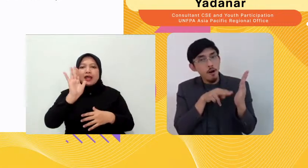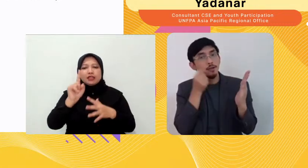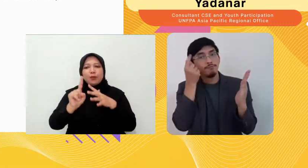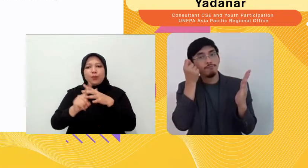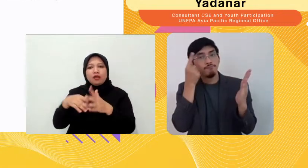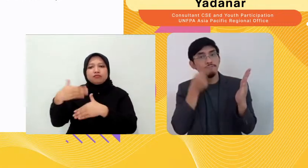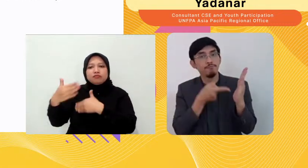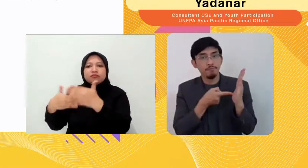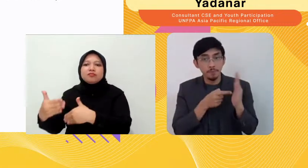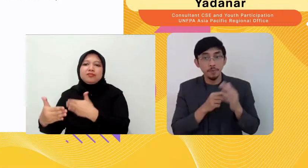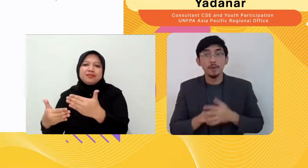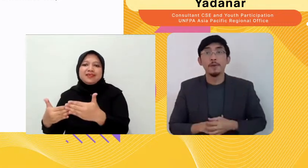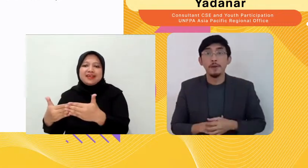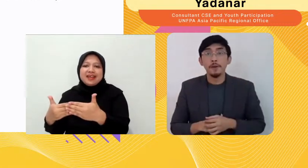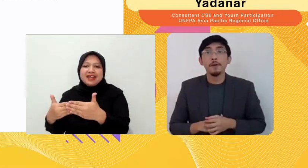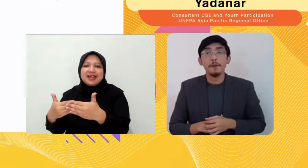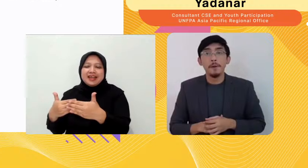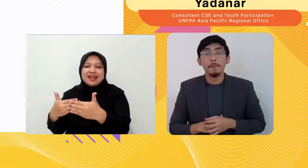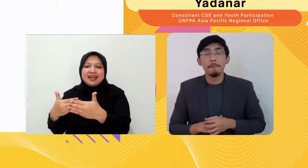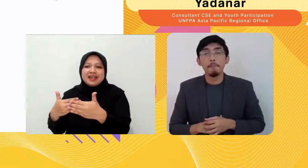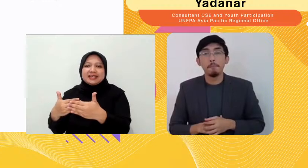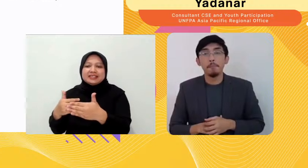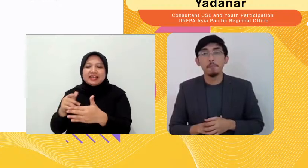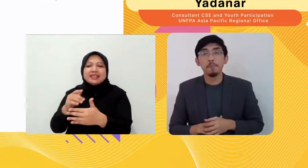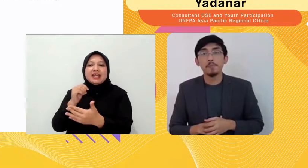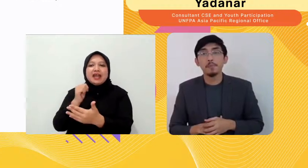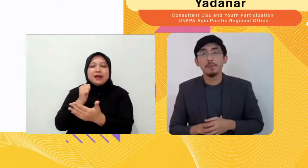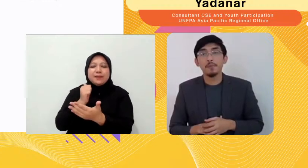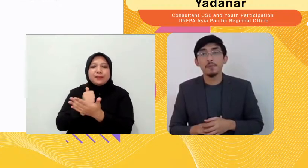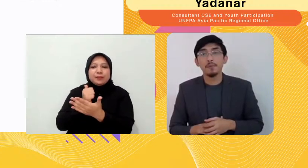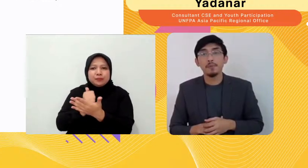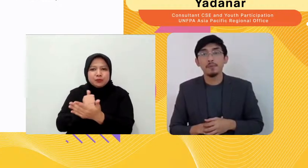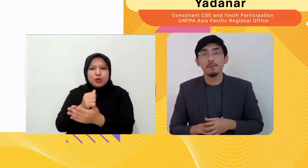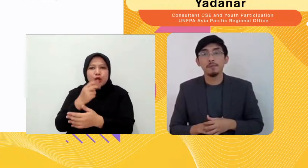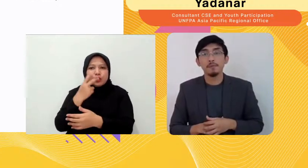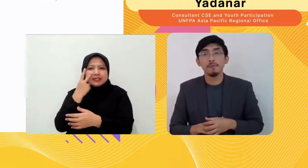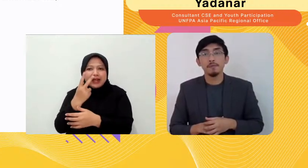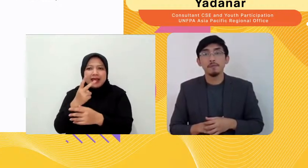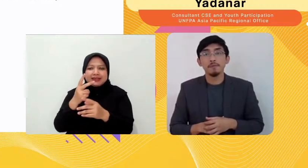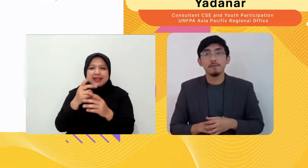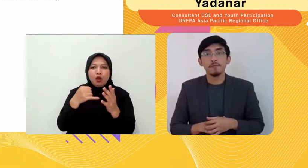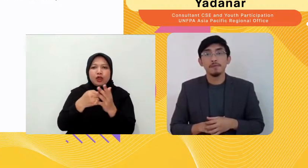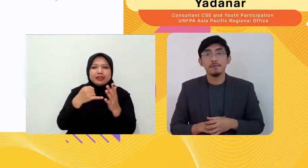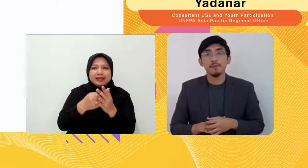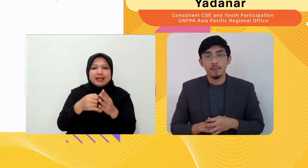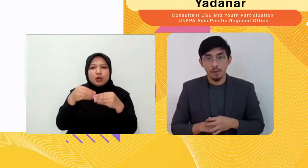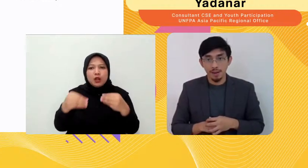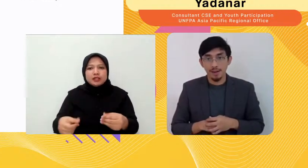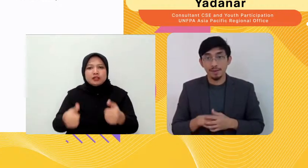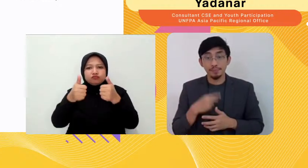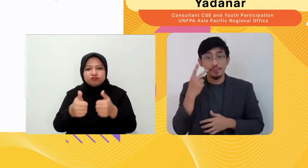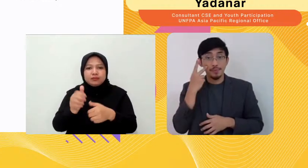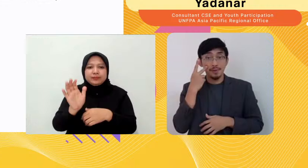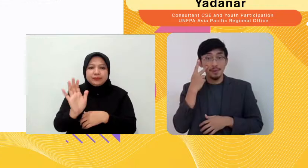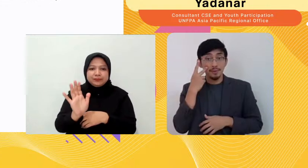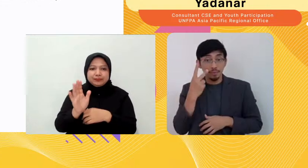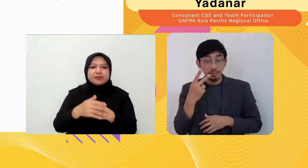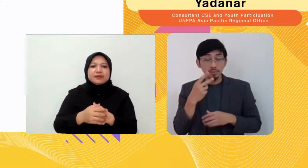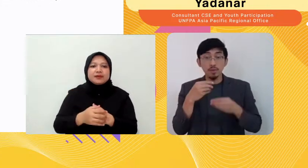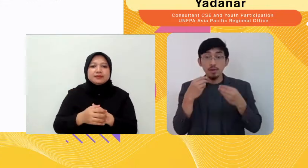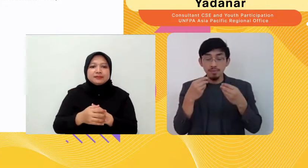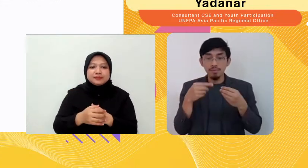the DSE content is of quality or not. And age and developmentally appropriate,